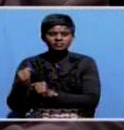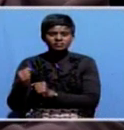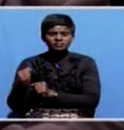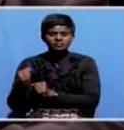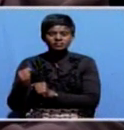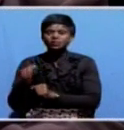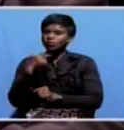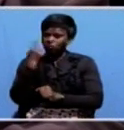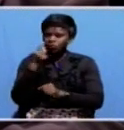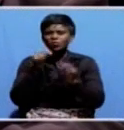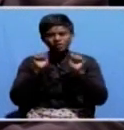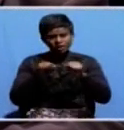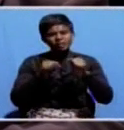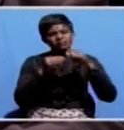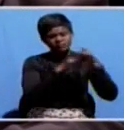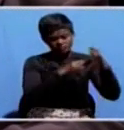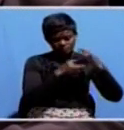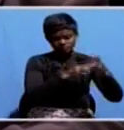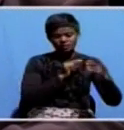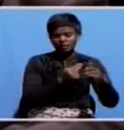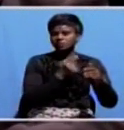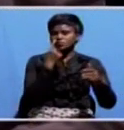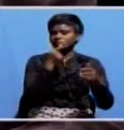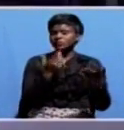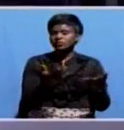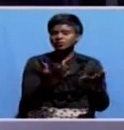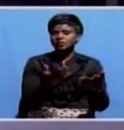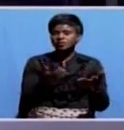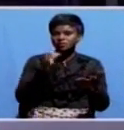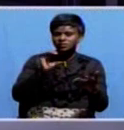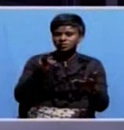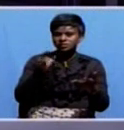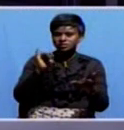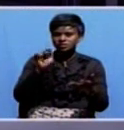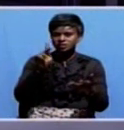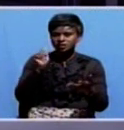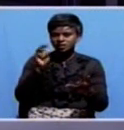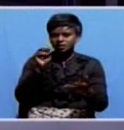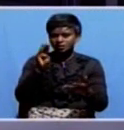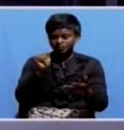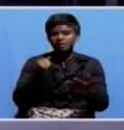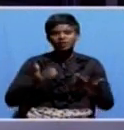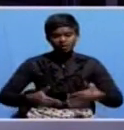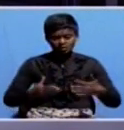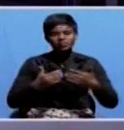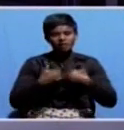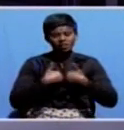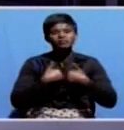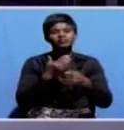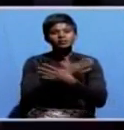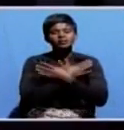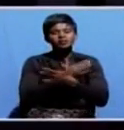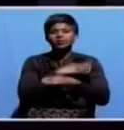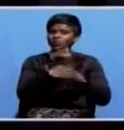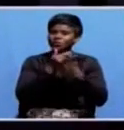who can be against us? Mzee Chikamba, it's been a pleasure having you on the show. Thank you. That's